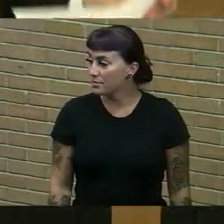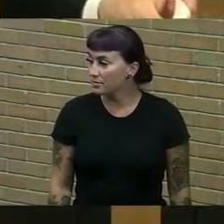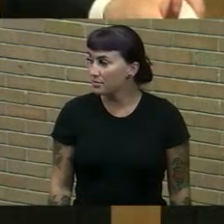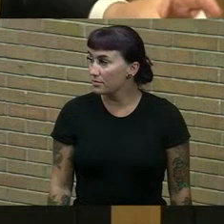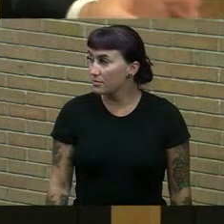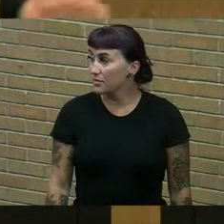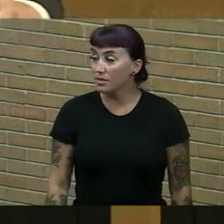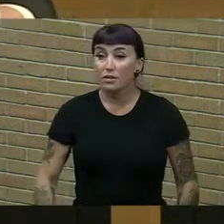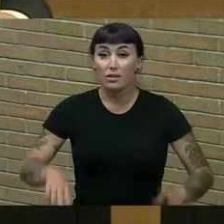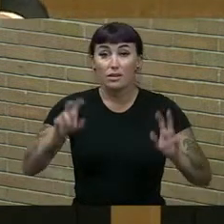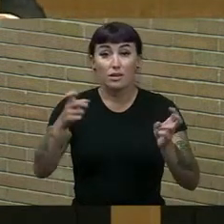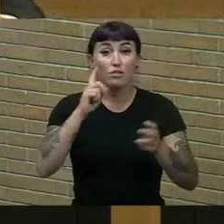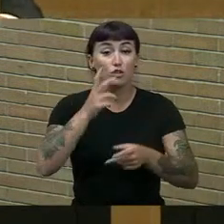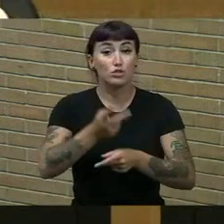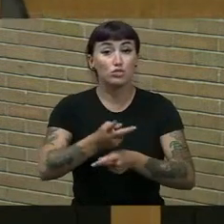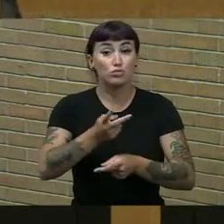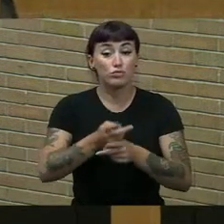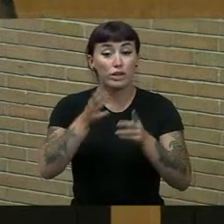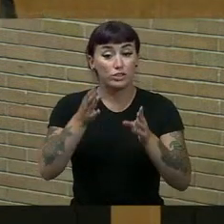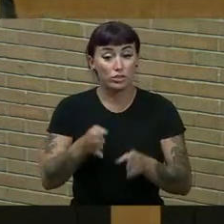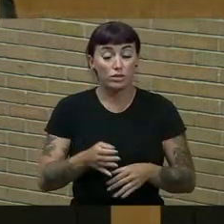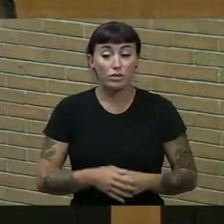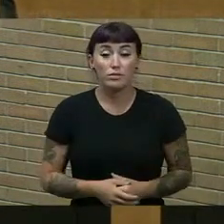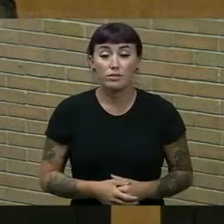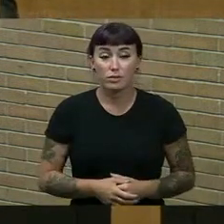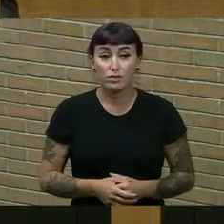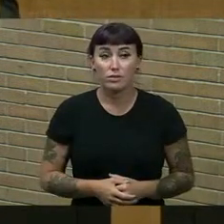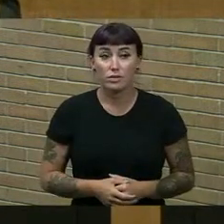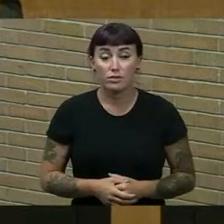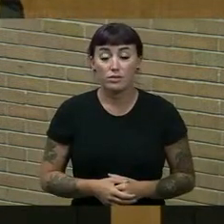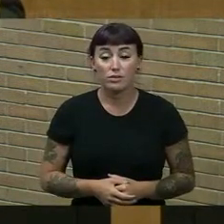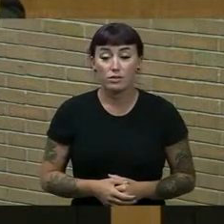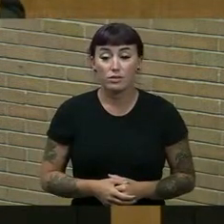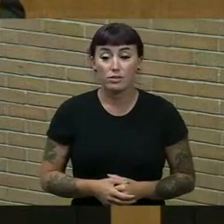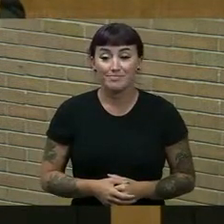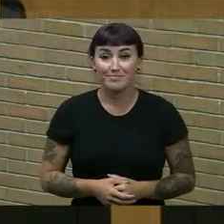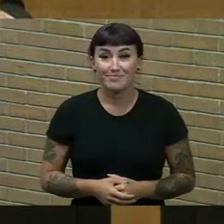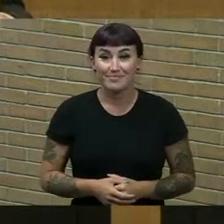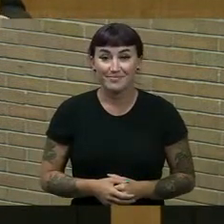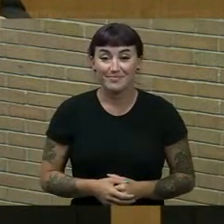Matters of the supervisor, we do have